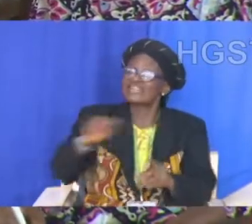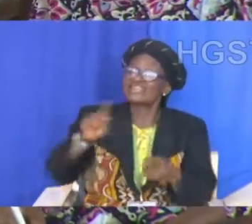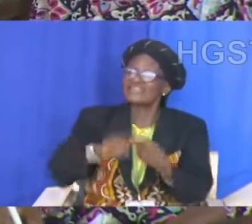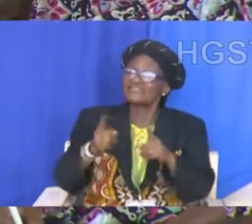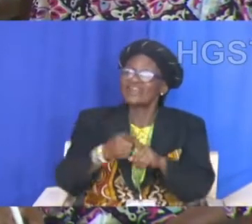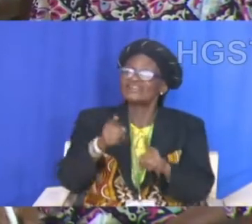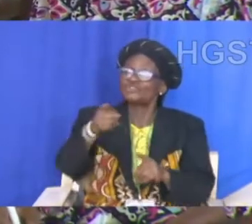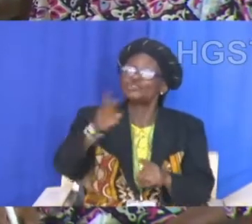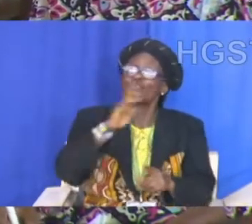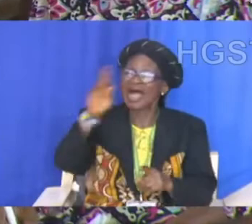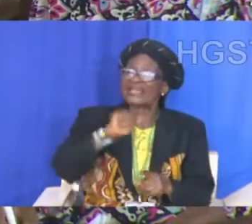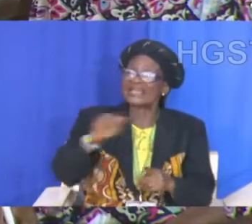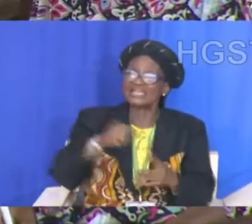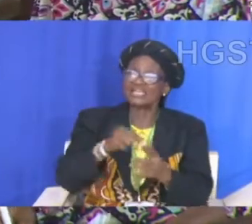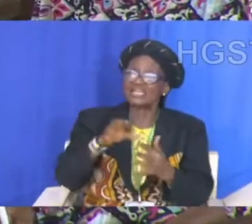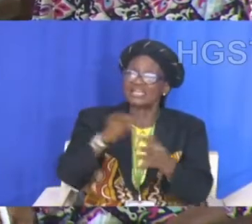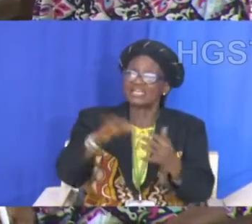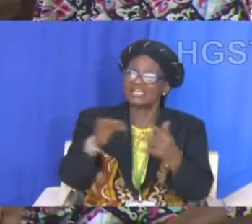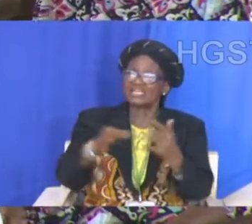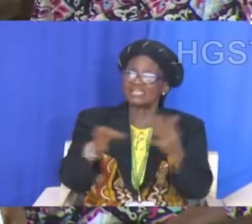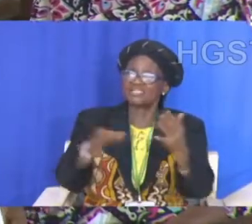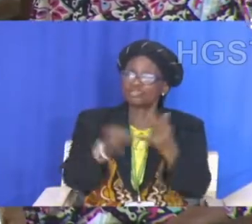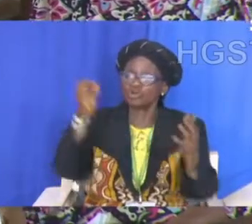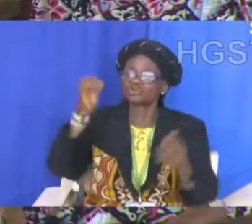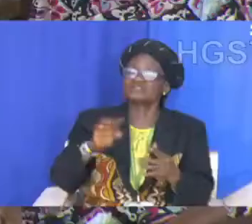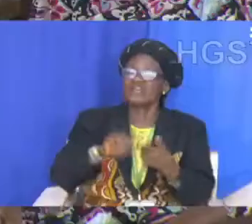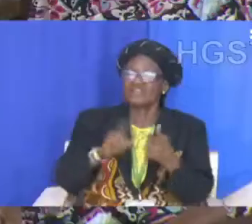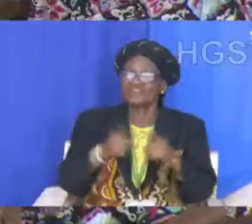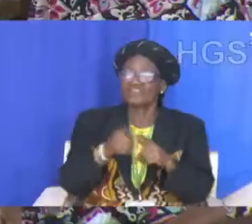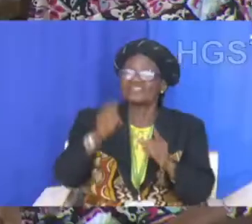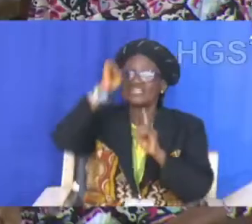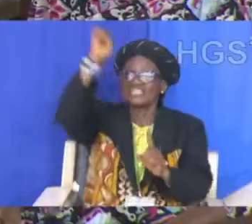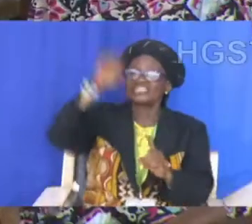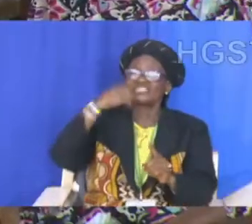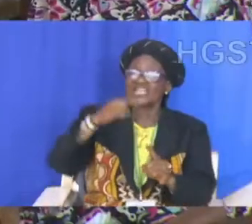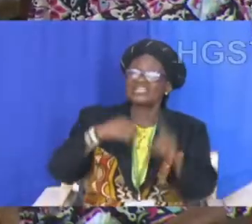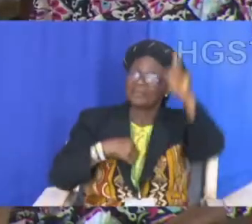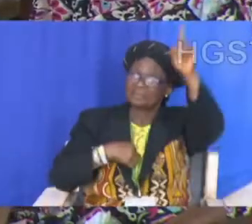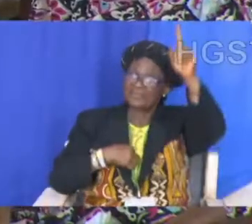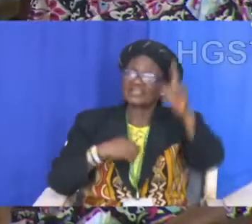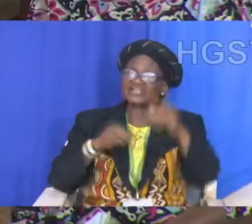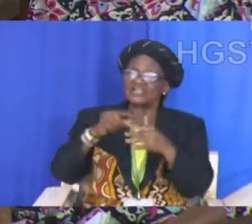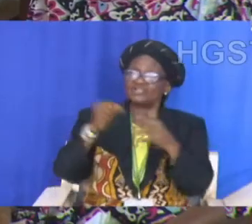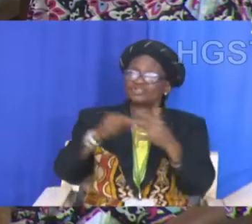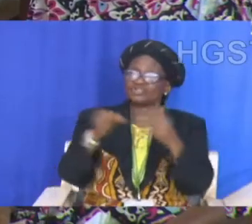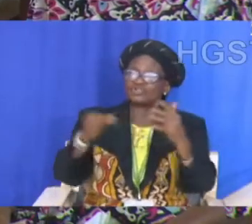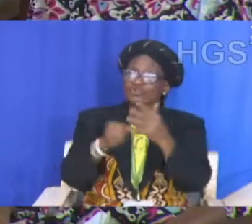friend. He said, "I chose you to be my friend."